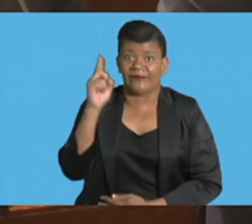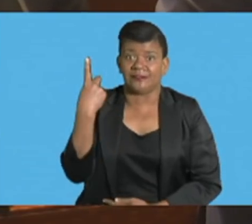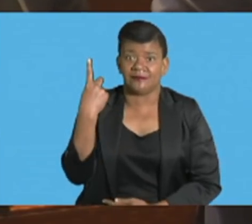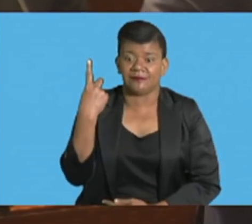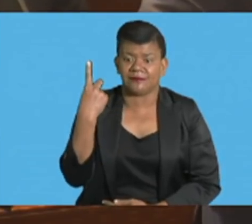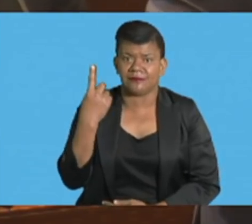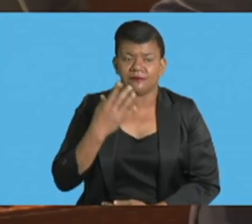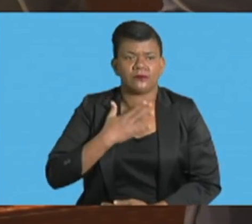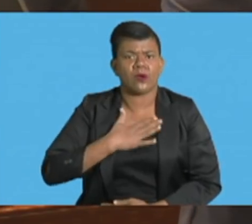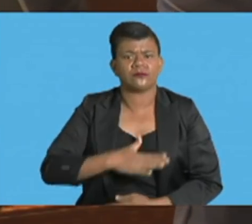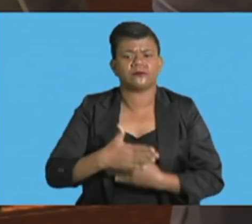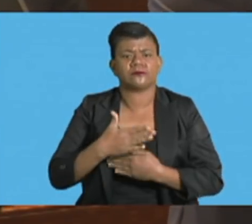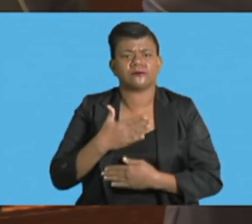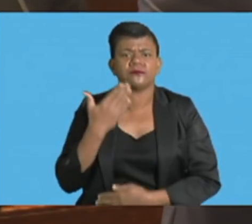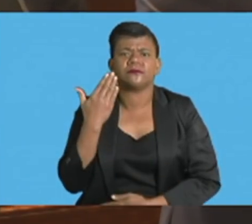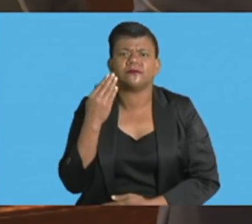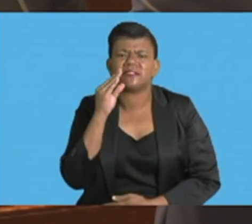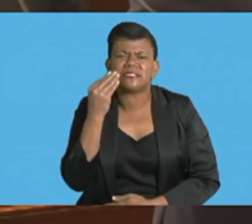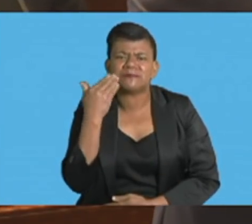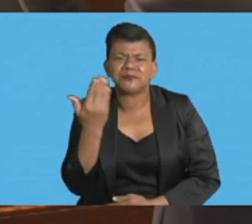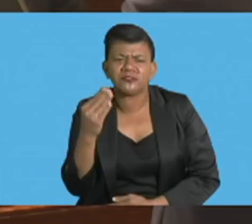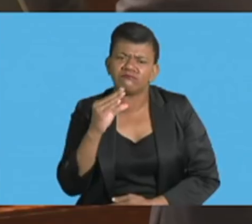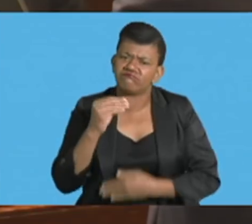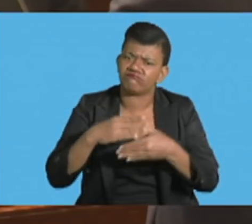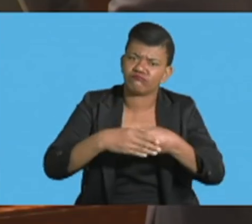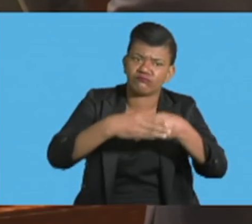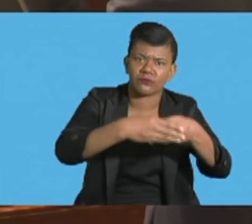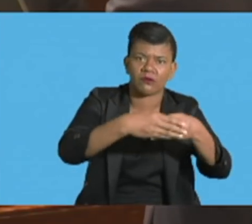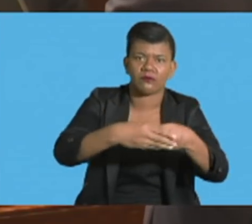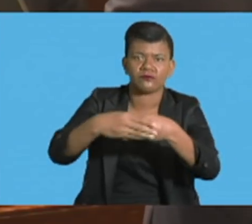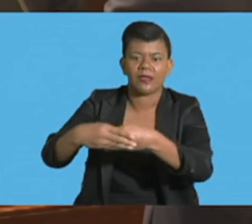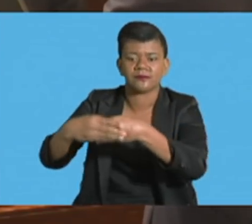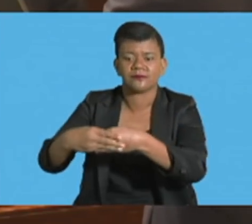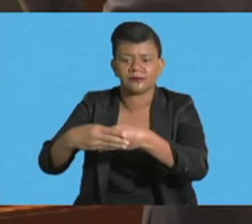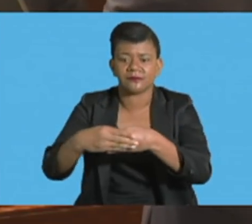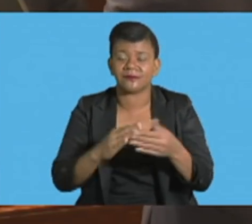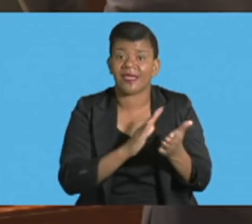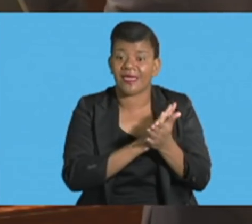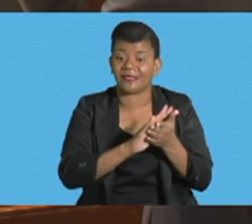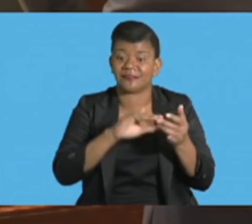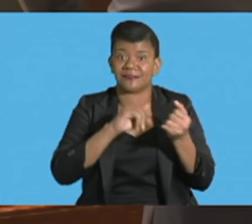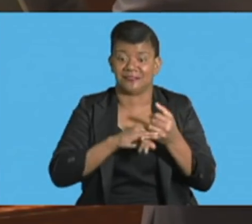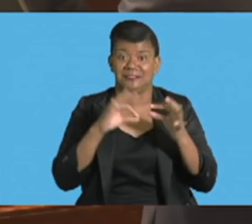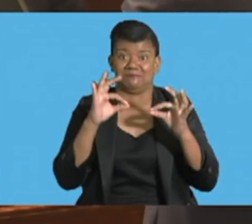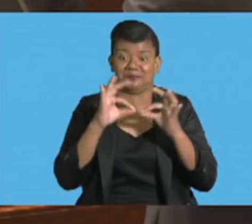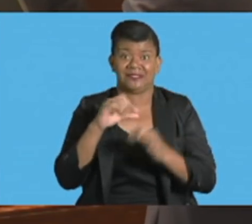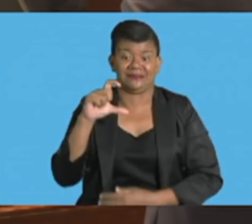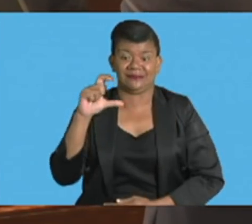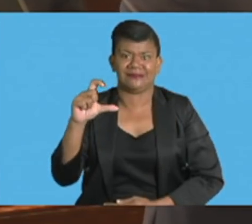again expressing my congratulations to our HSBC World Rugby 7 Series champions.